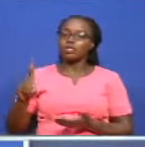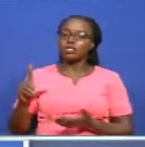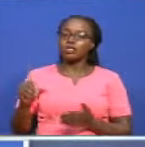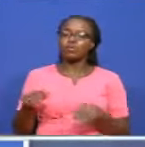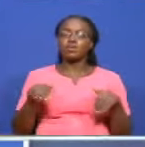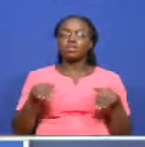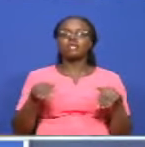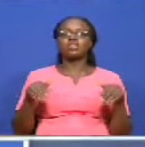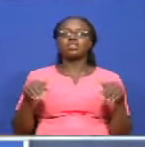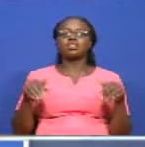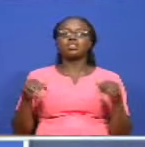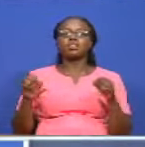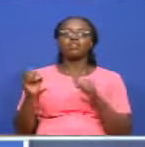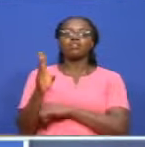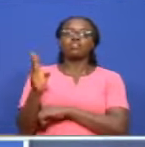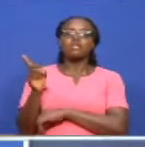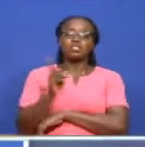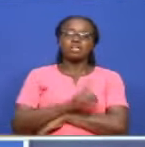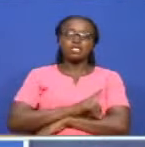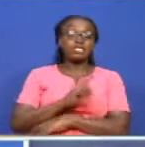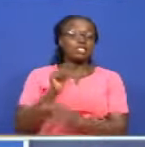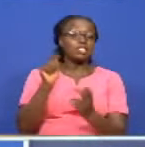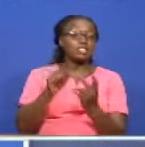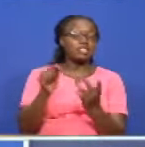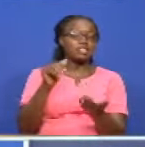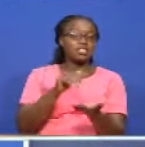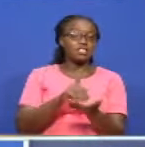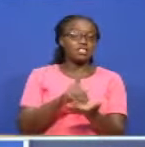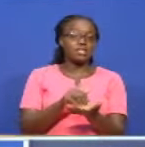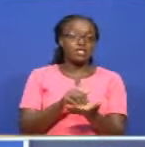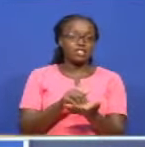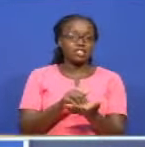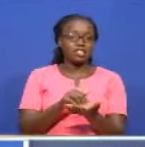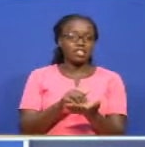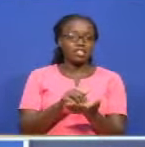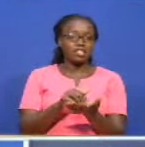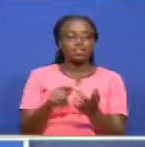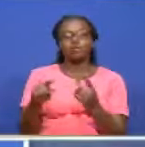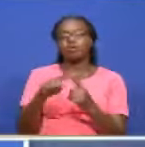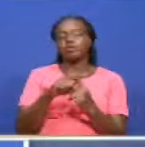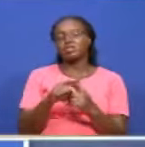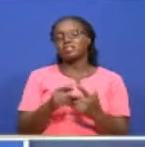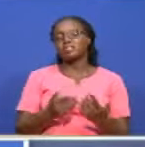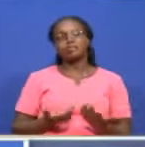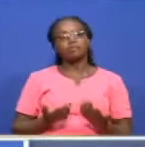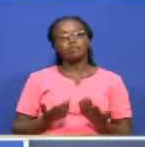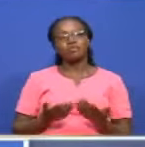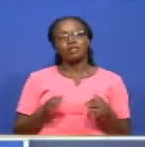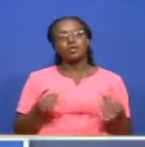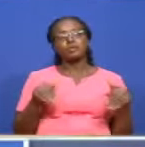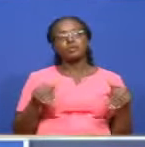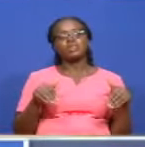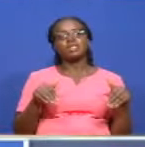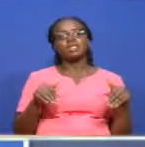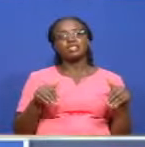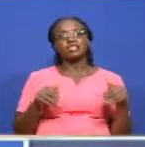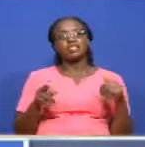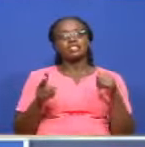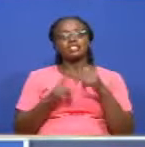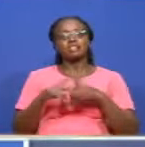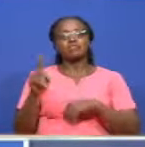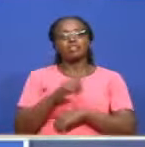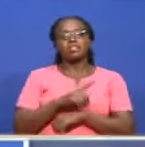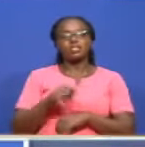days. We were tested, we retested again. We turned positive again. Then we wait for 7 days. My daughter turned